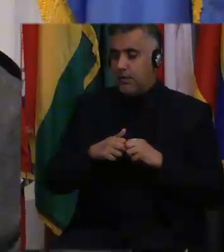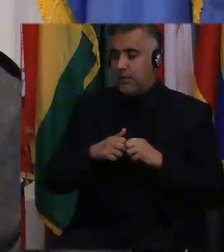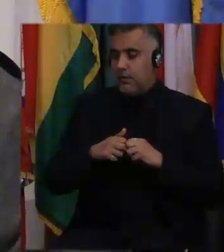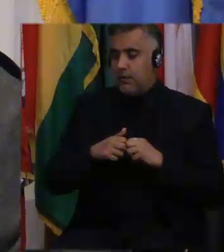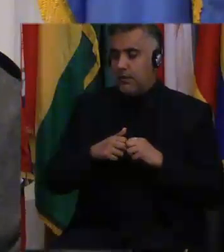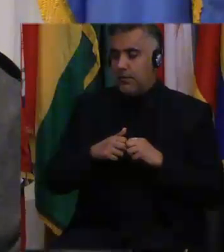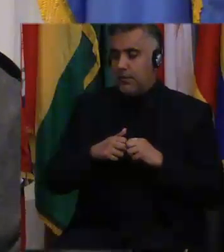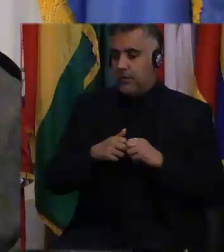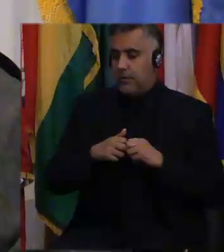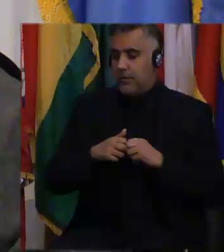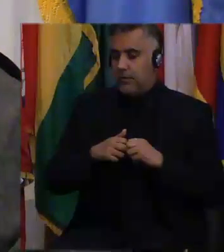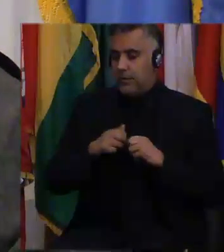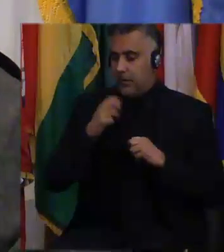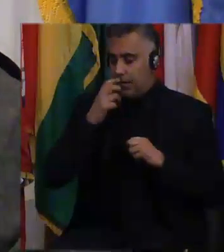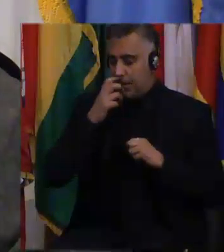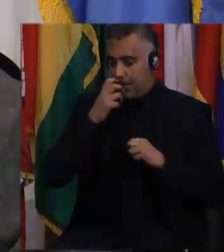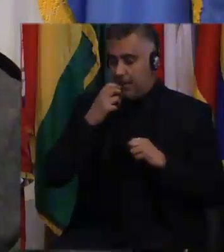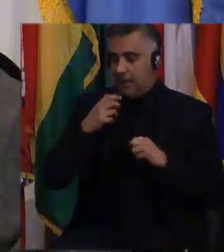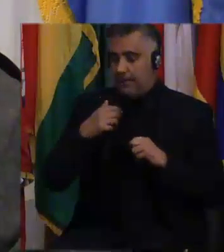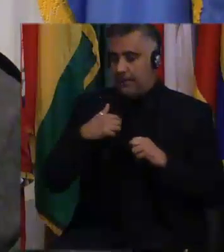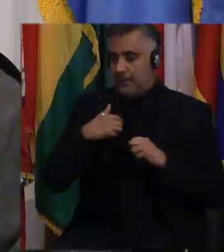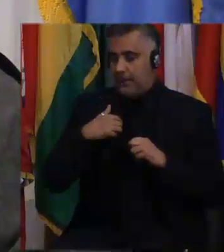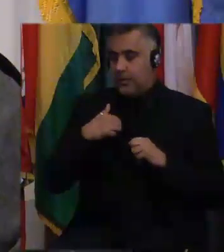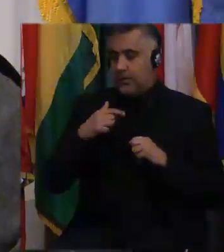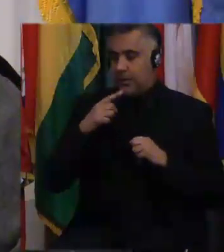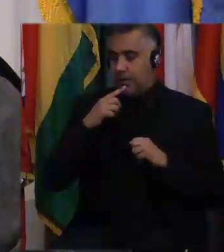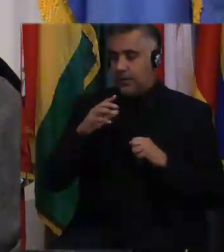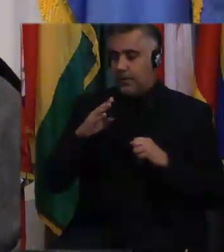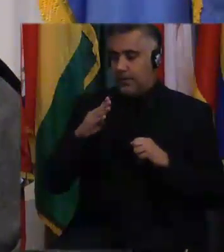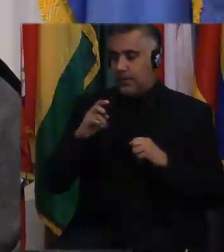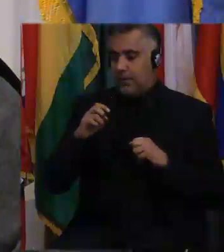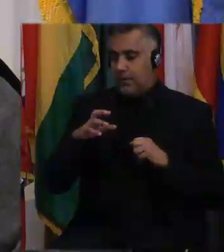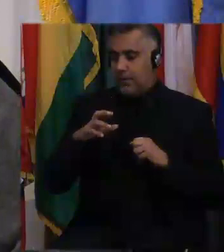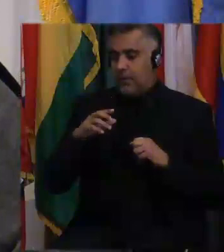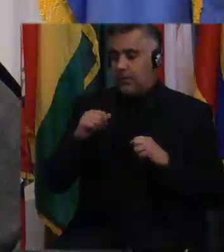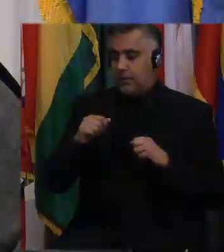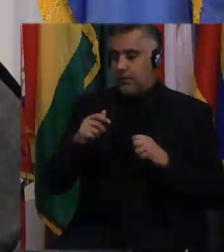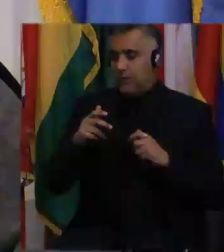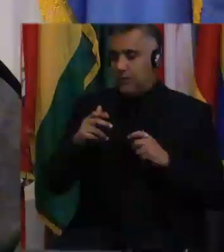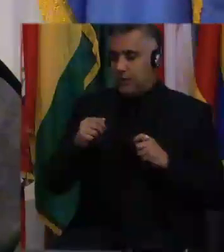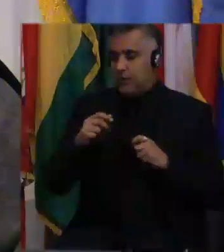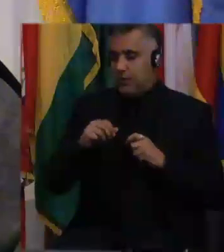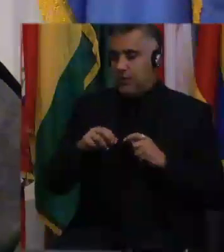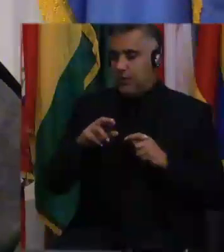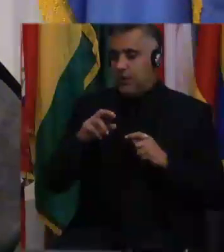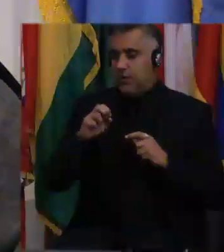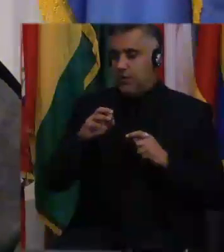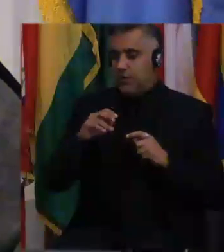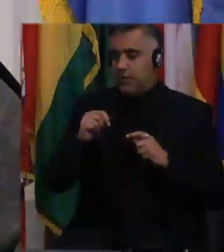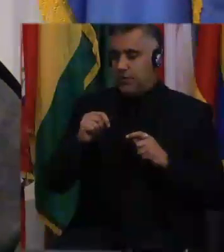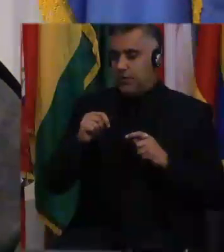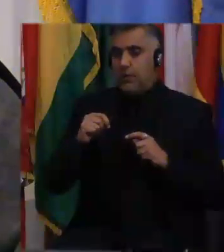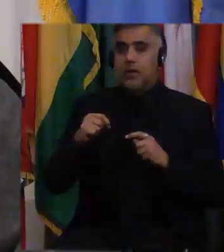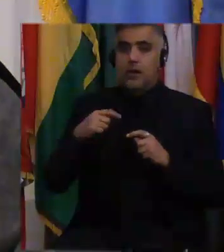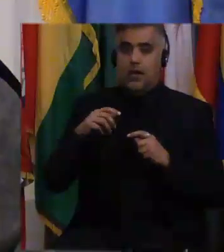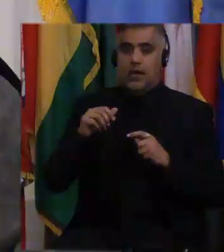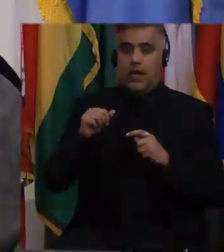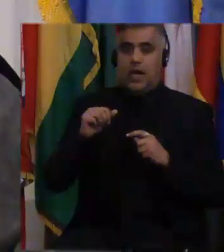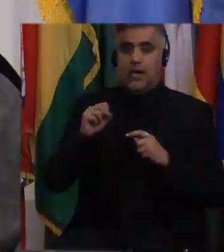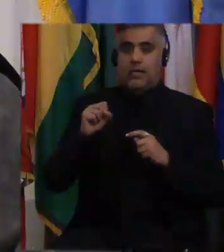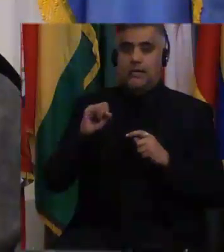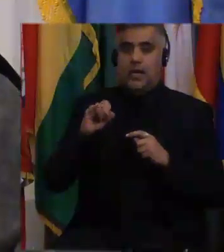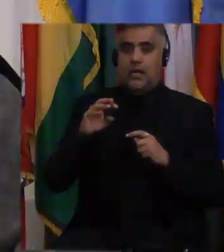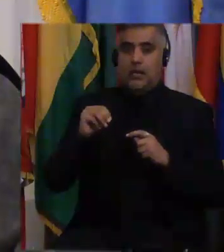of training there, with the border officials, of those who deal with the refugees and with asylum seekers and all